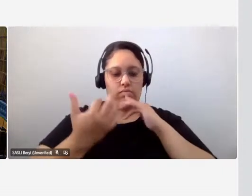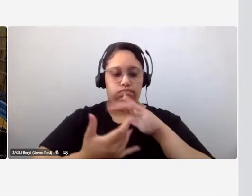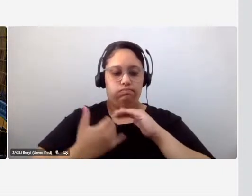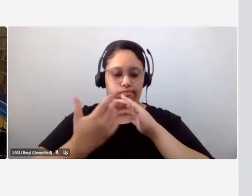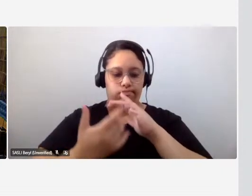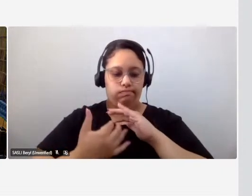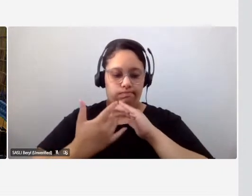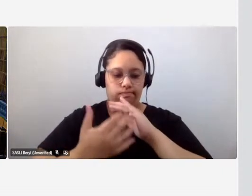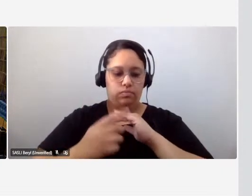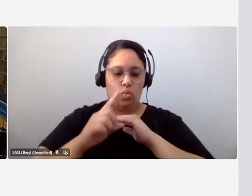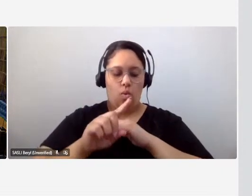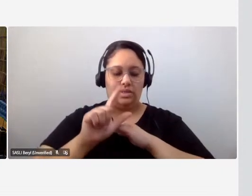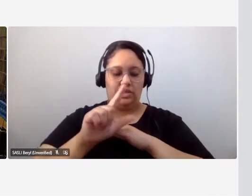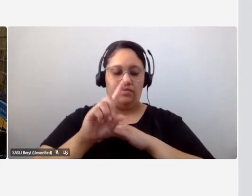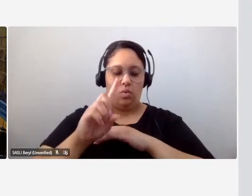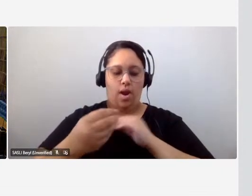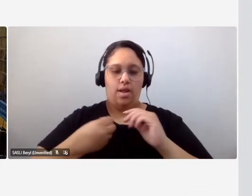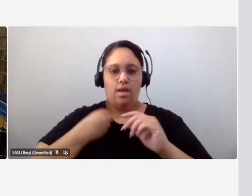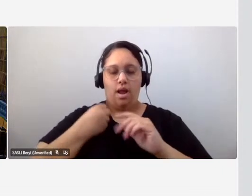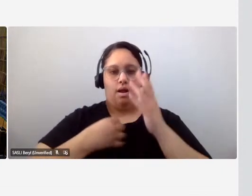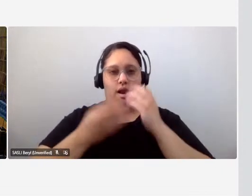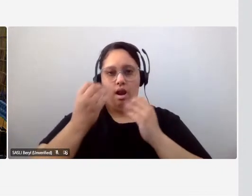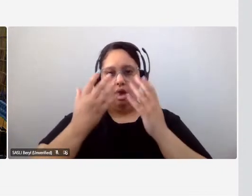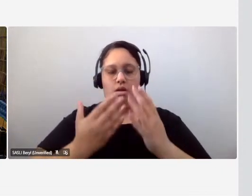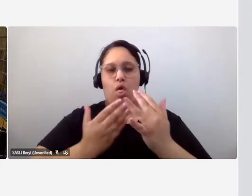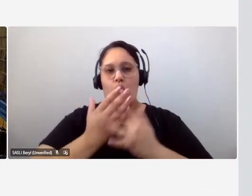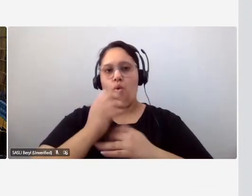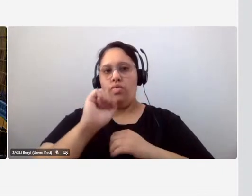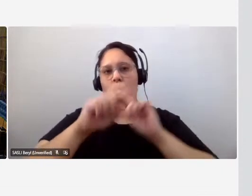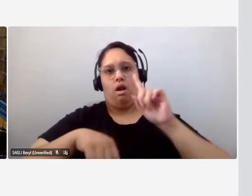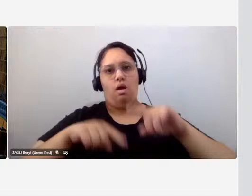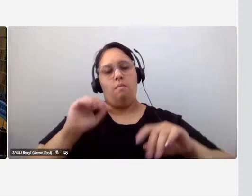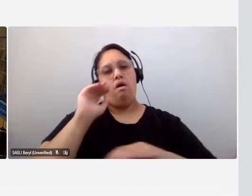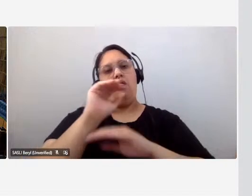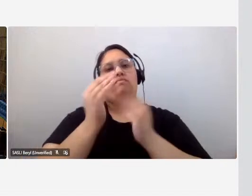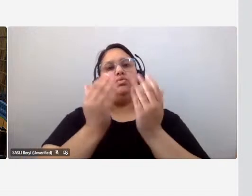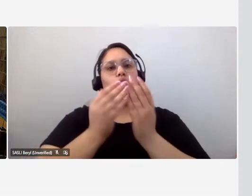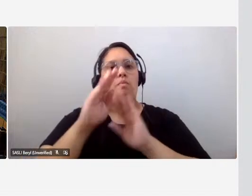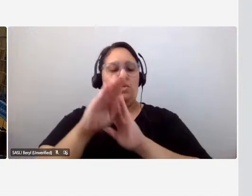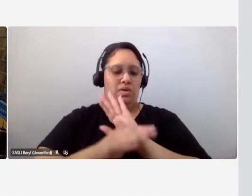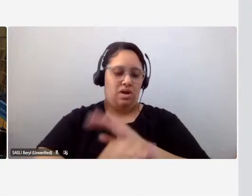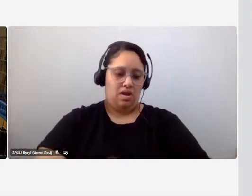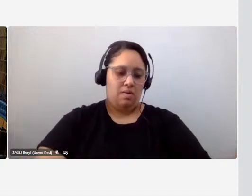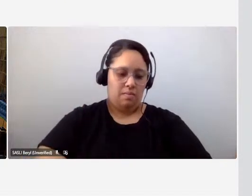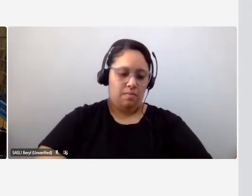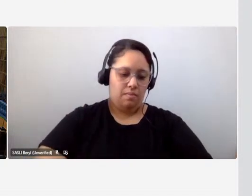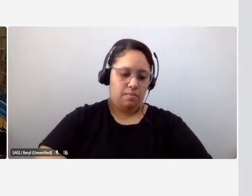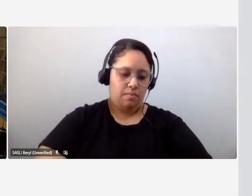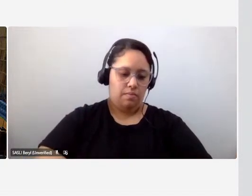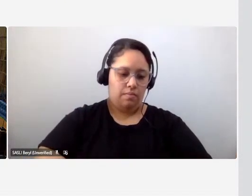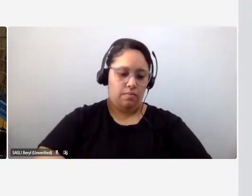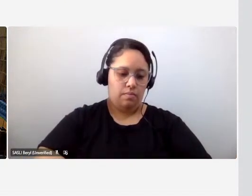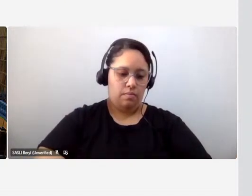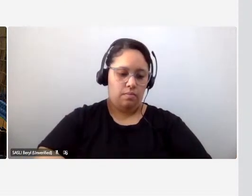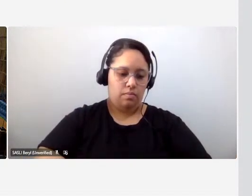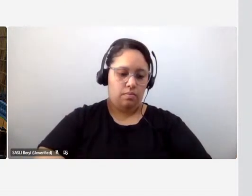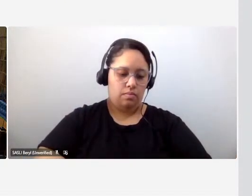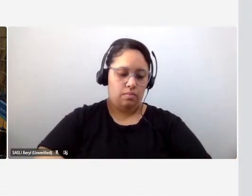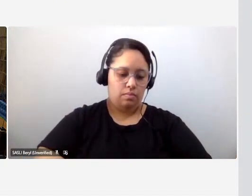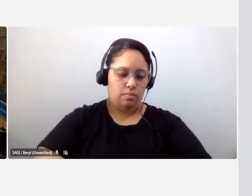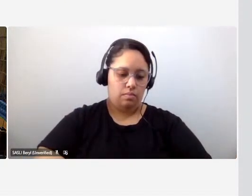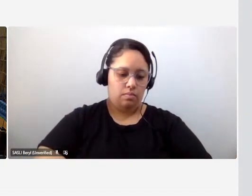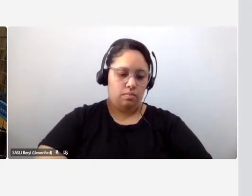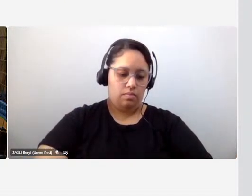171 young learners through their dynamic after-school programs. So one coach